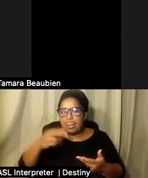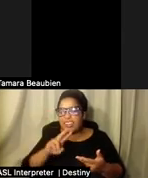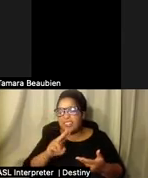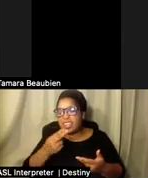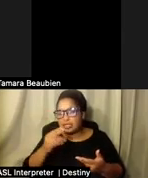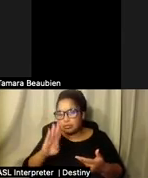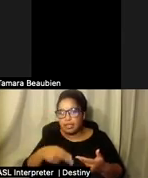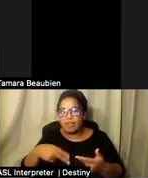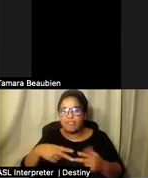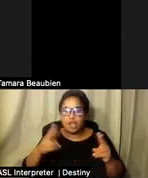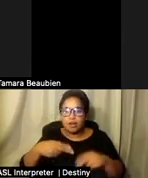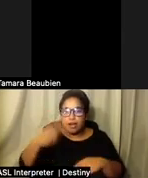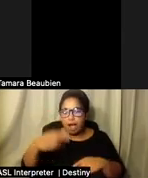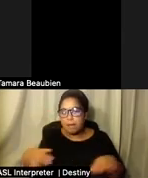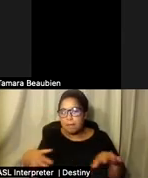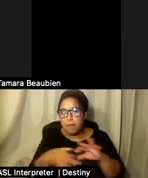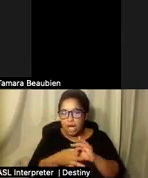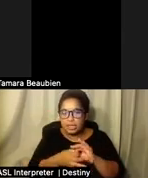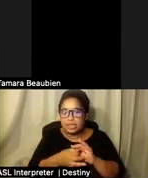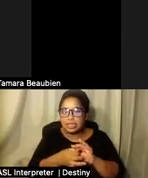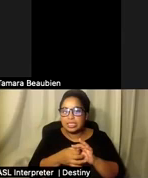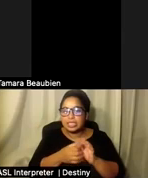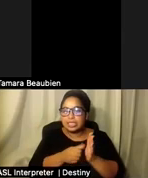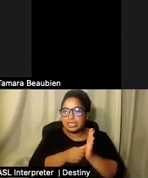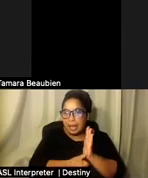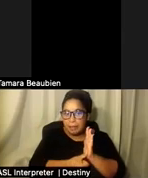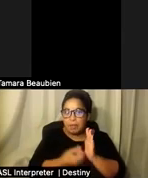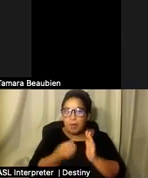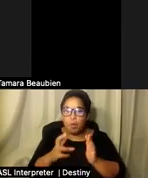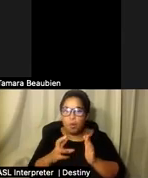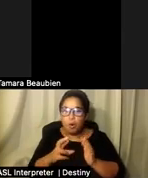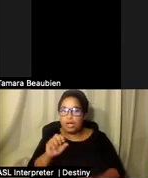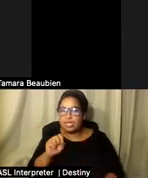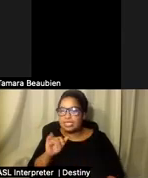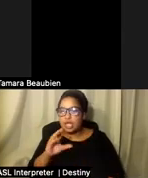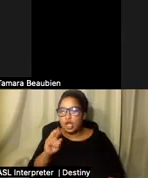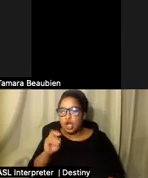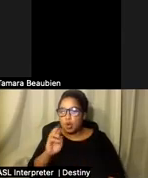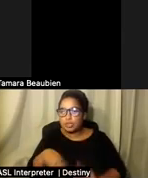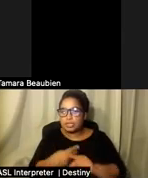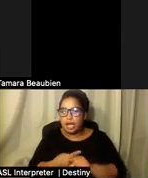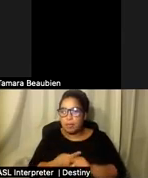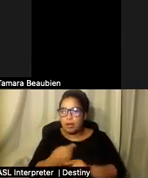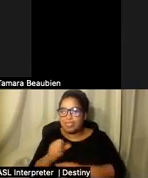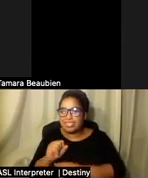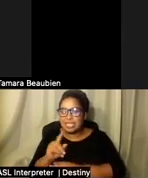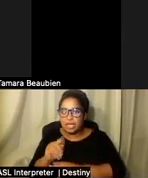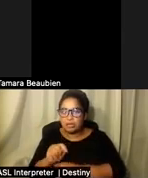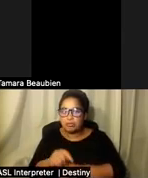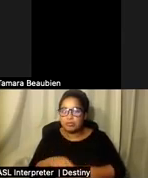best practices for securing equipment and furniture. And it features which of these: angle clips, through